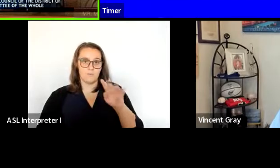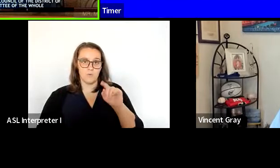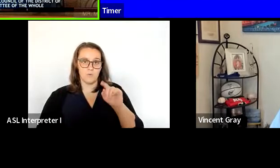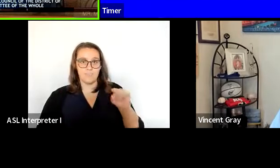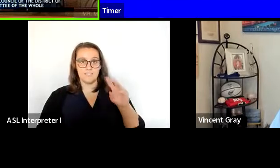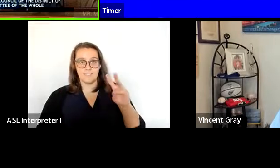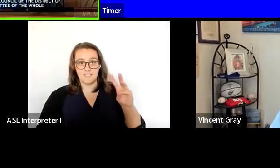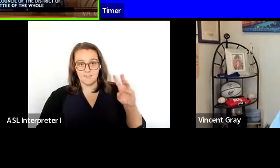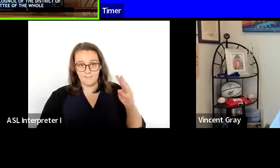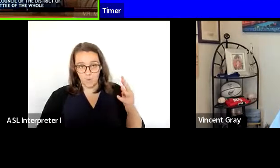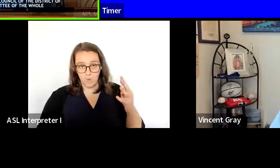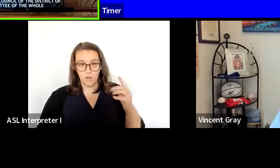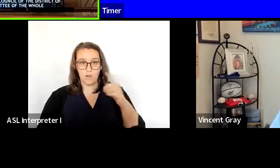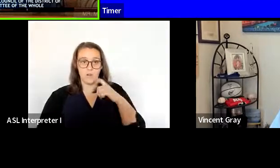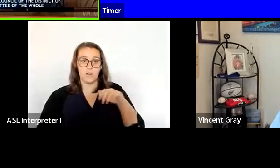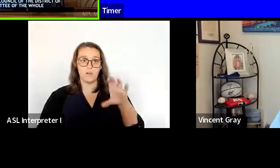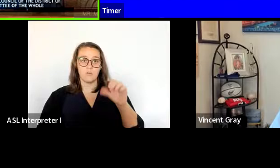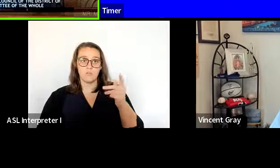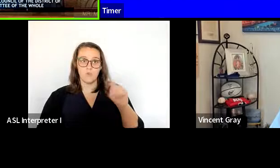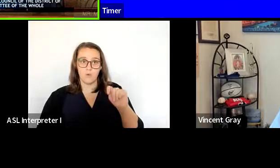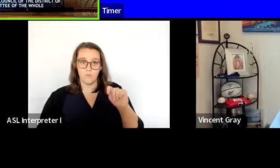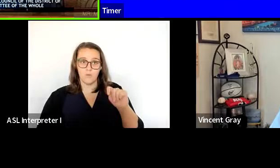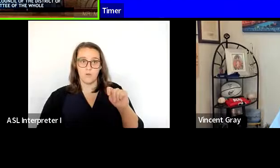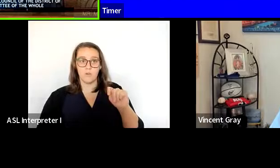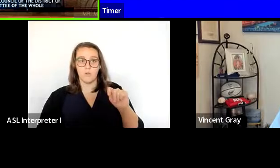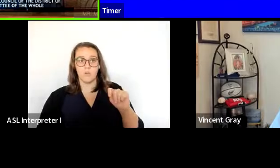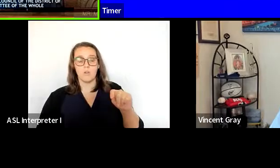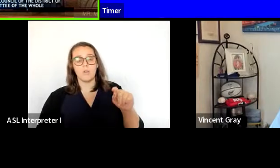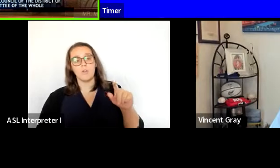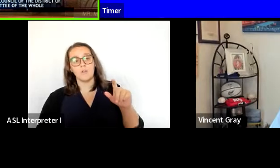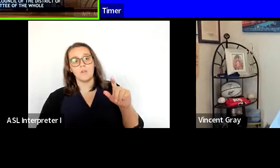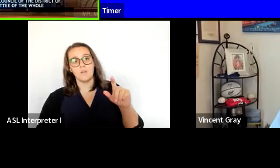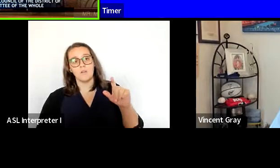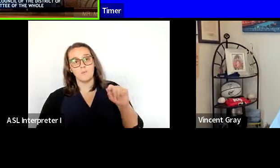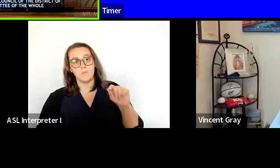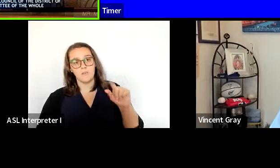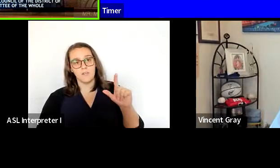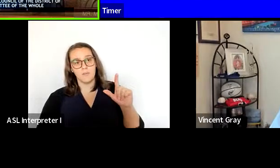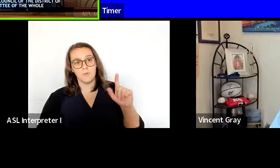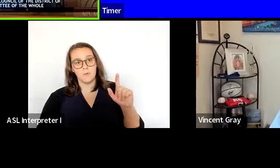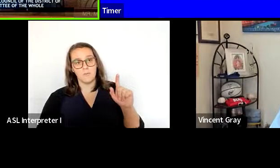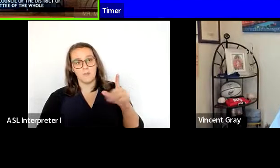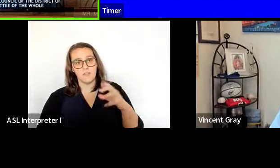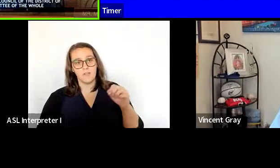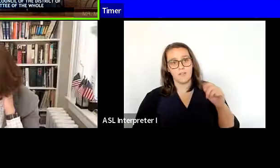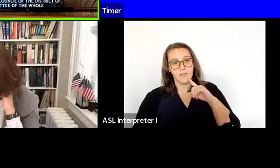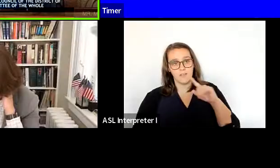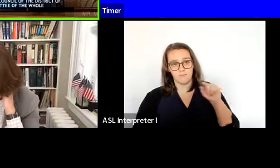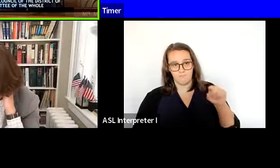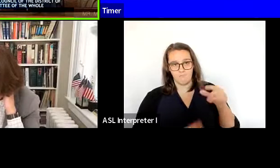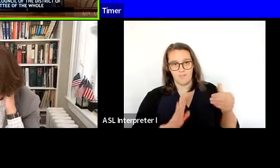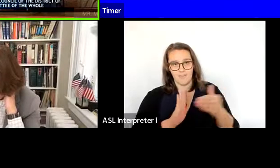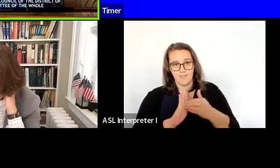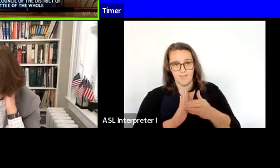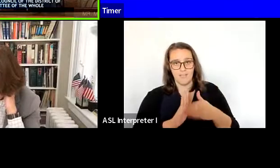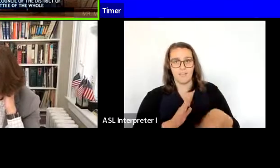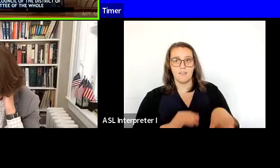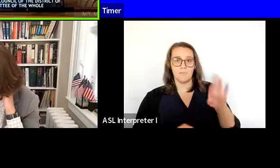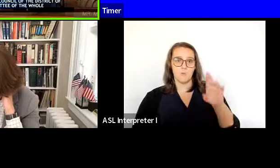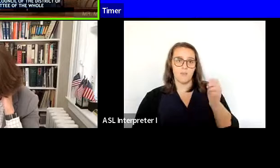15th, 2022. Again, introduced by Councilmember Nadeau and co-introduced by Councilmembers Robert White, Christina